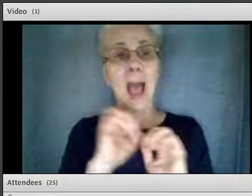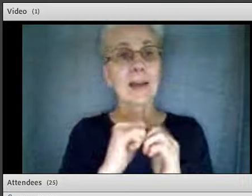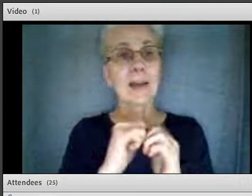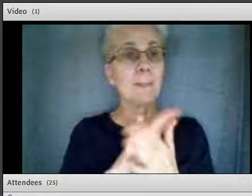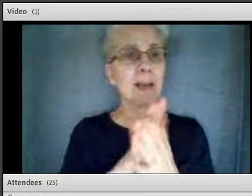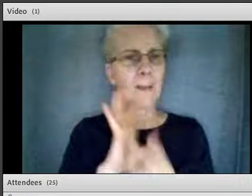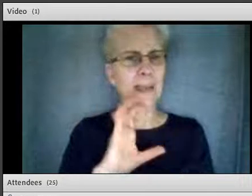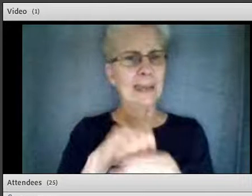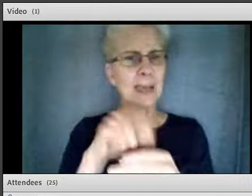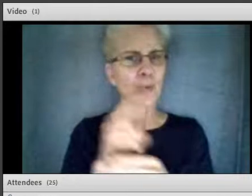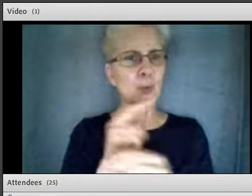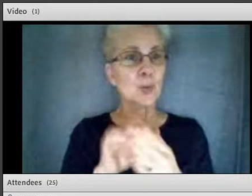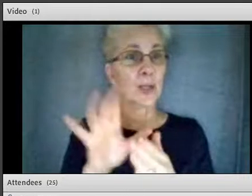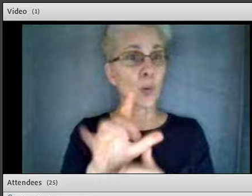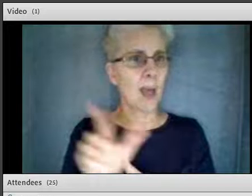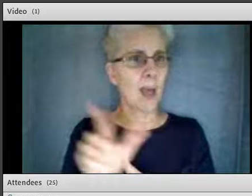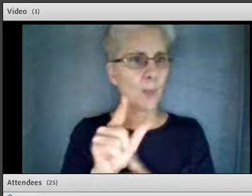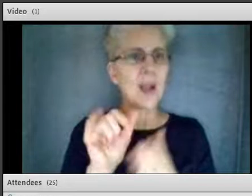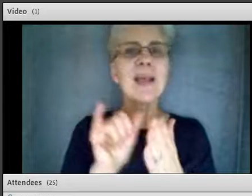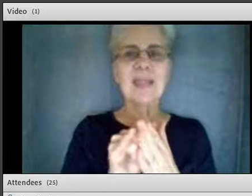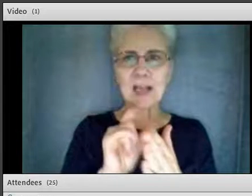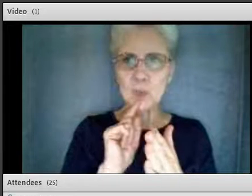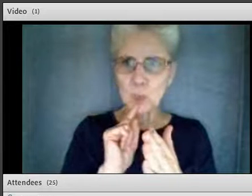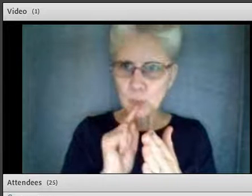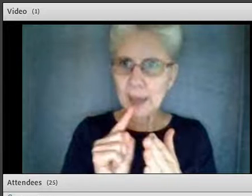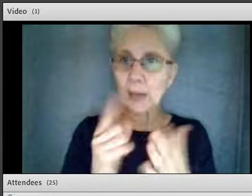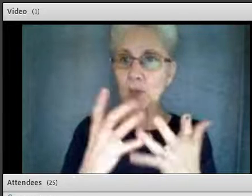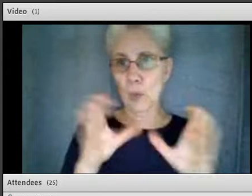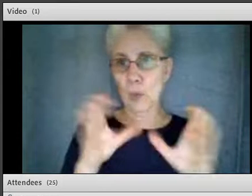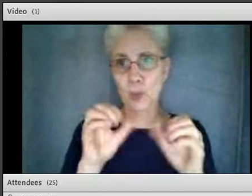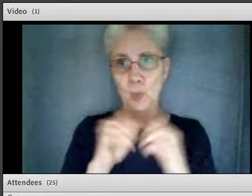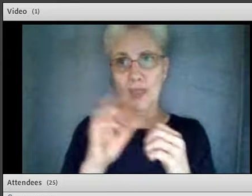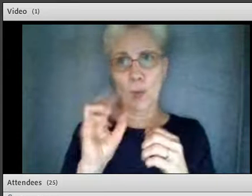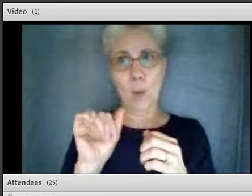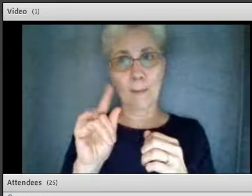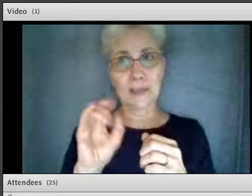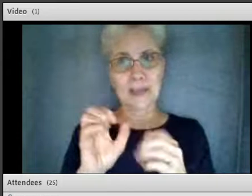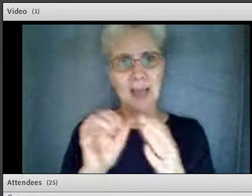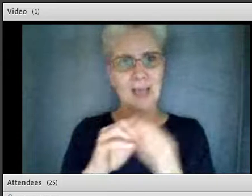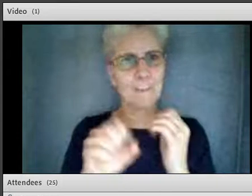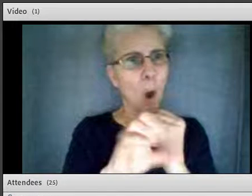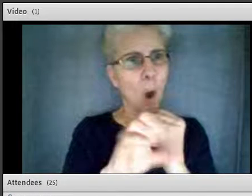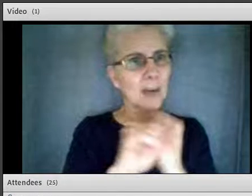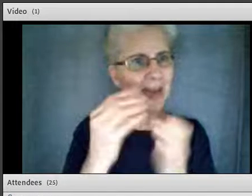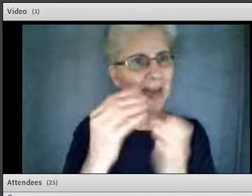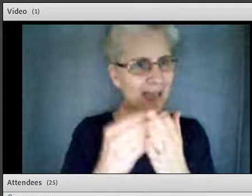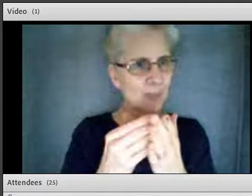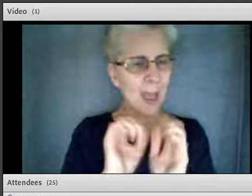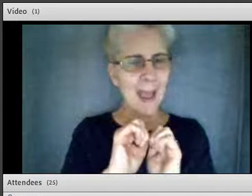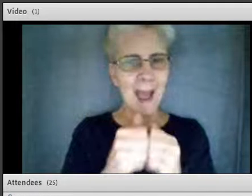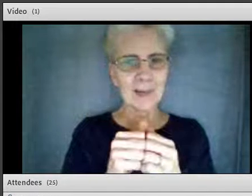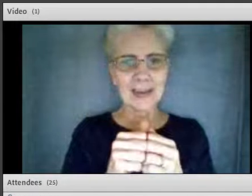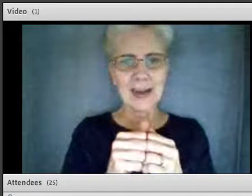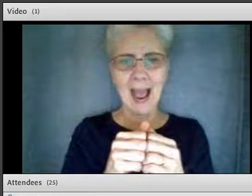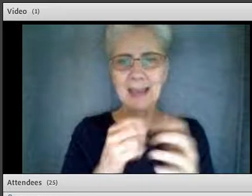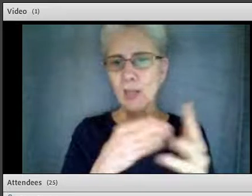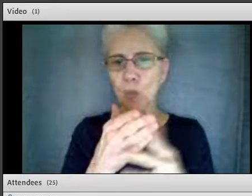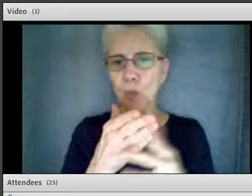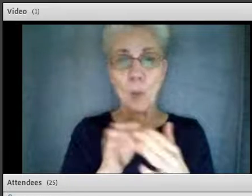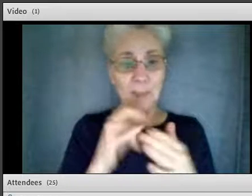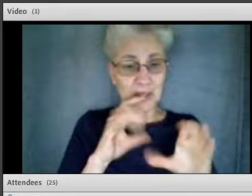That's really what you want to do with your website sometimes, that marketing aspect. How can I move past what I'm just doing and connect a little bit more with